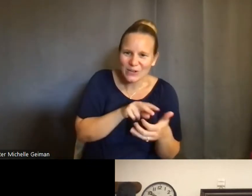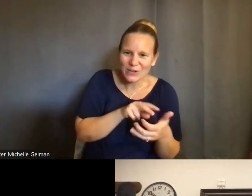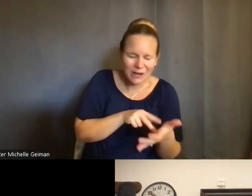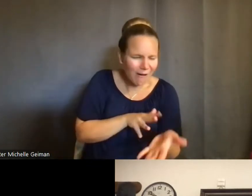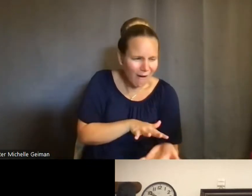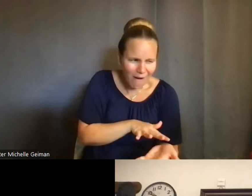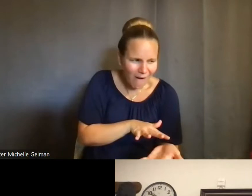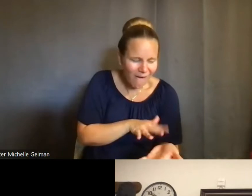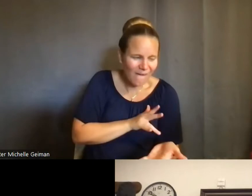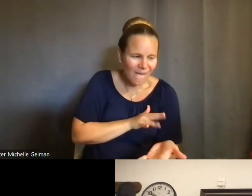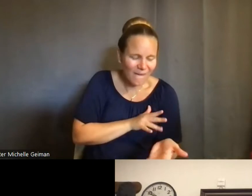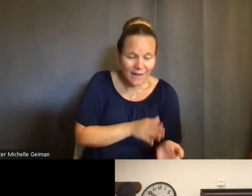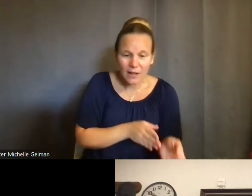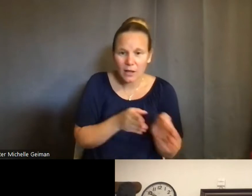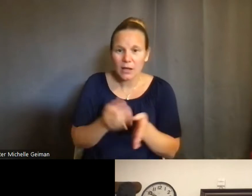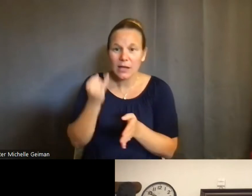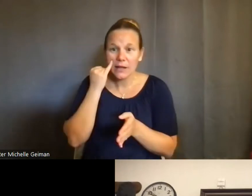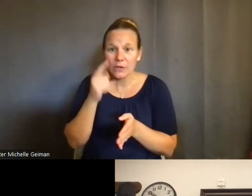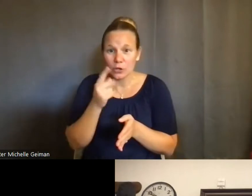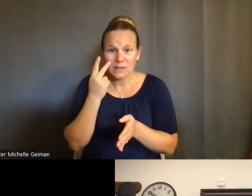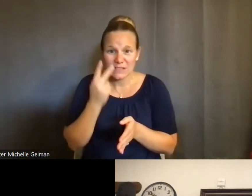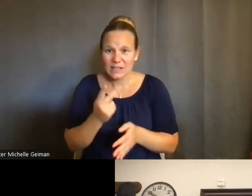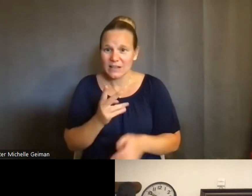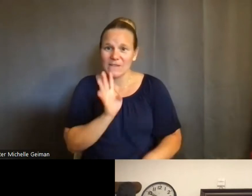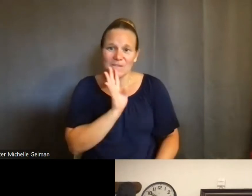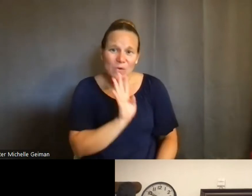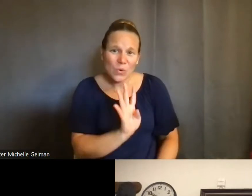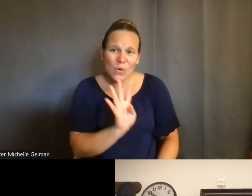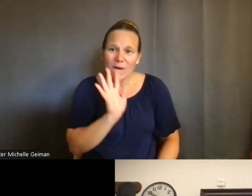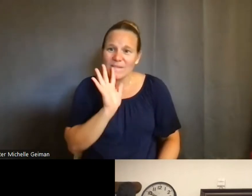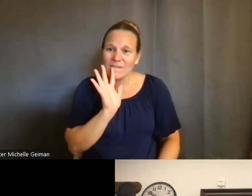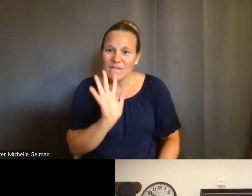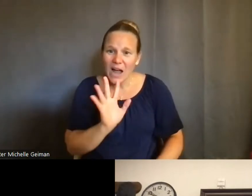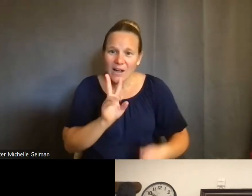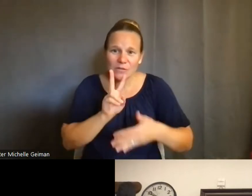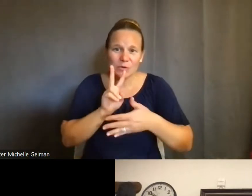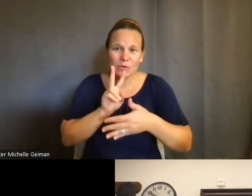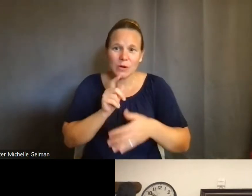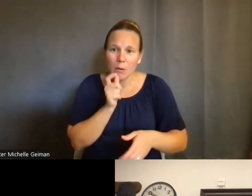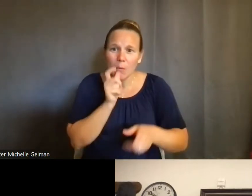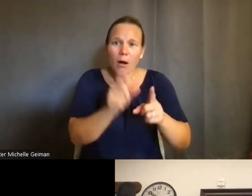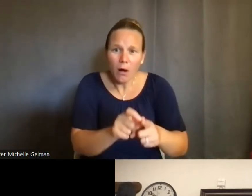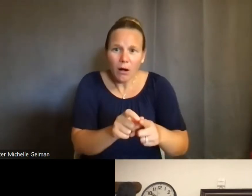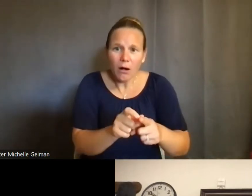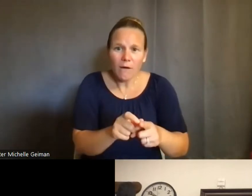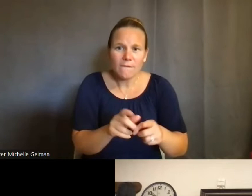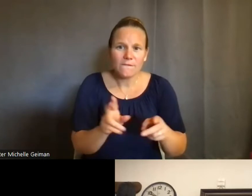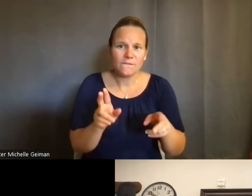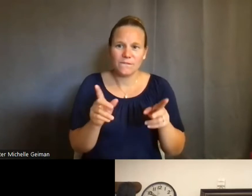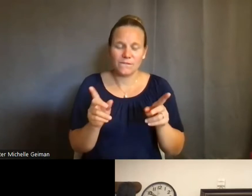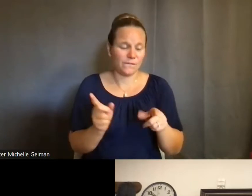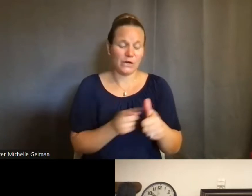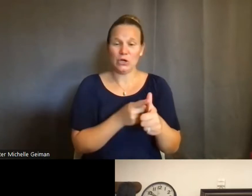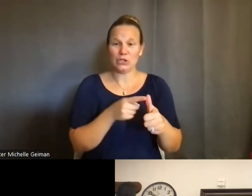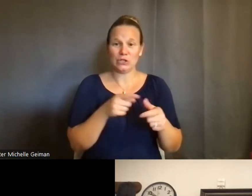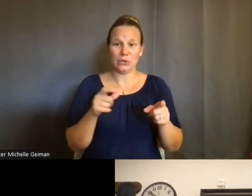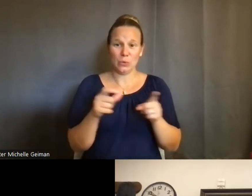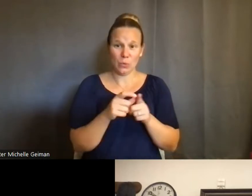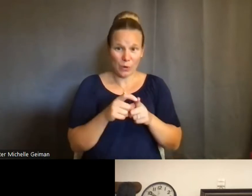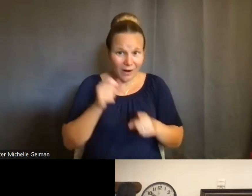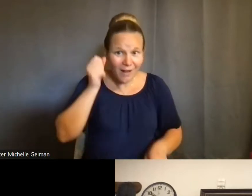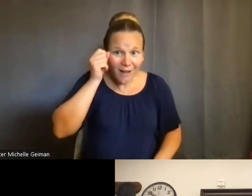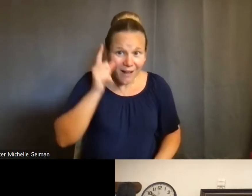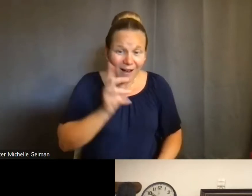that's seen a 4 or 5-year-old, read their first word. The wonder is just it's just such